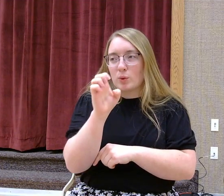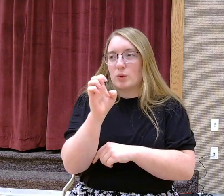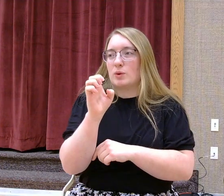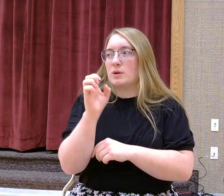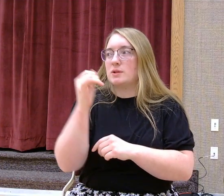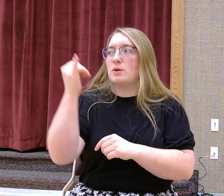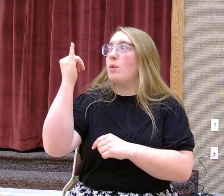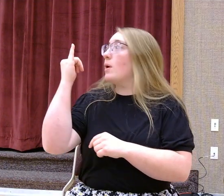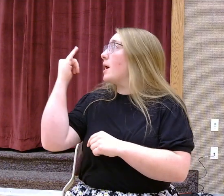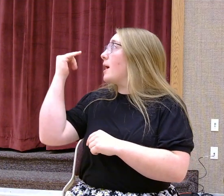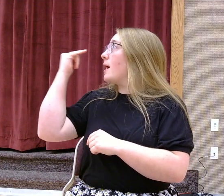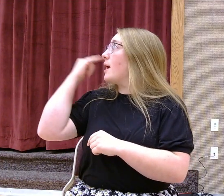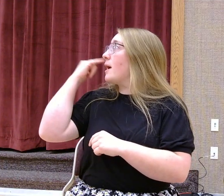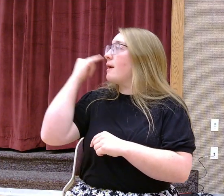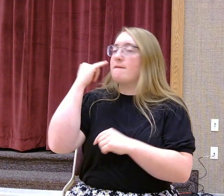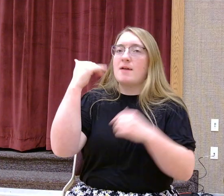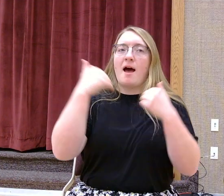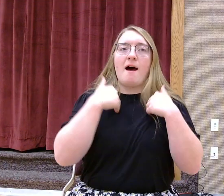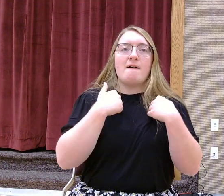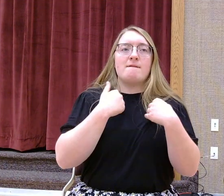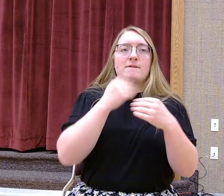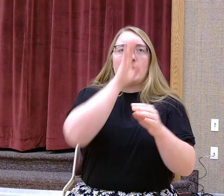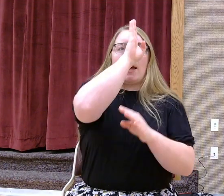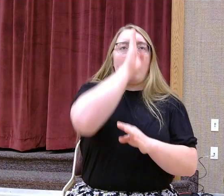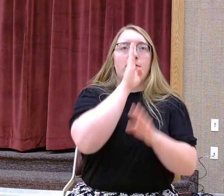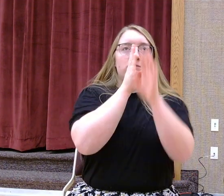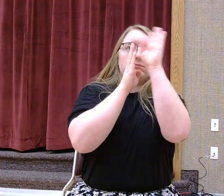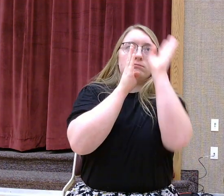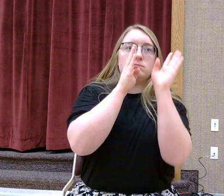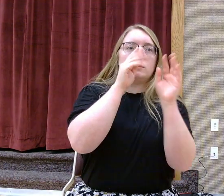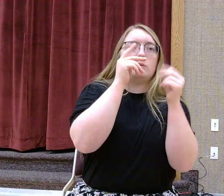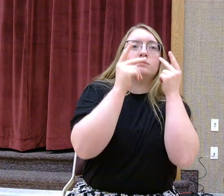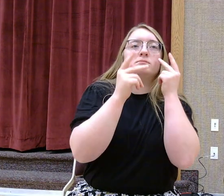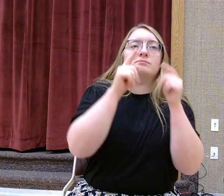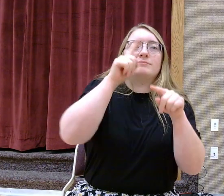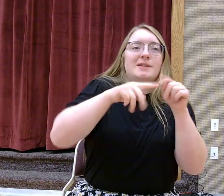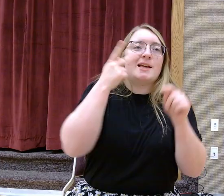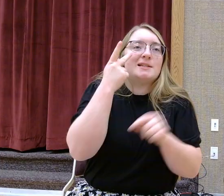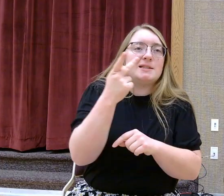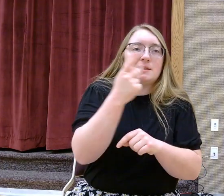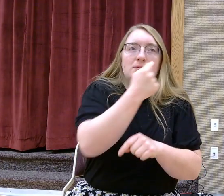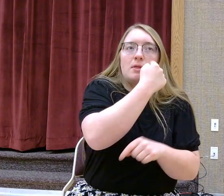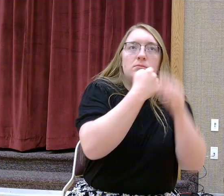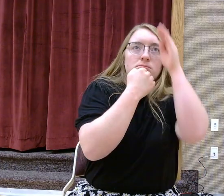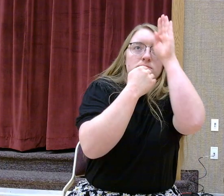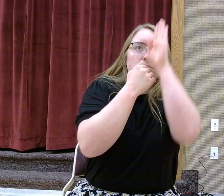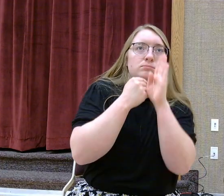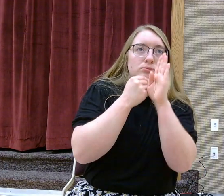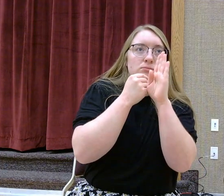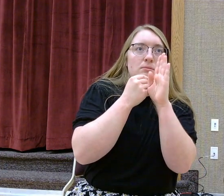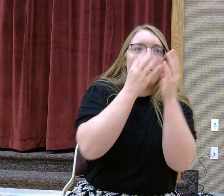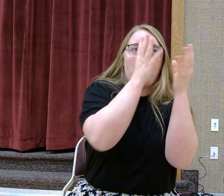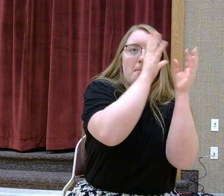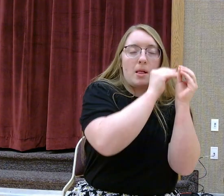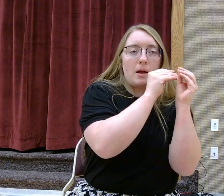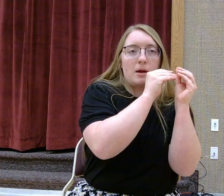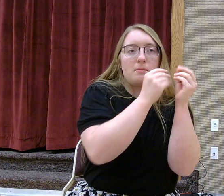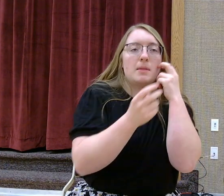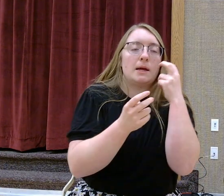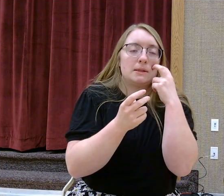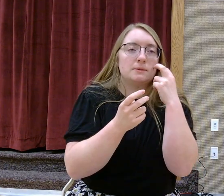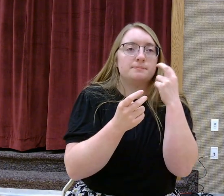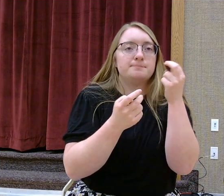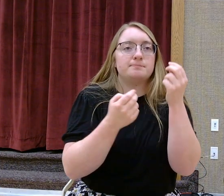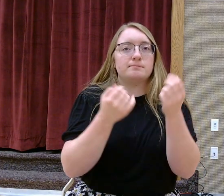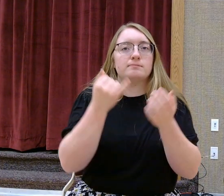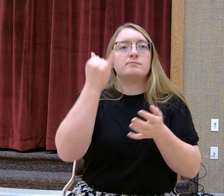over here, I'm blind in this eye. Okay, so it's contralateral how it works. Face, if one side of the face droops or